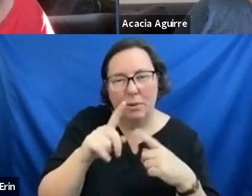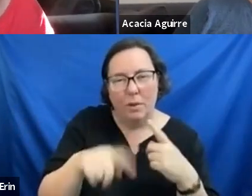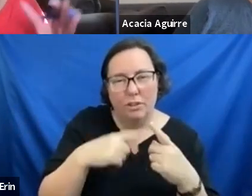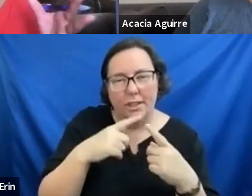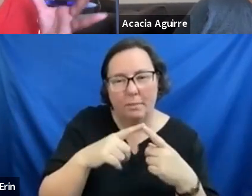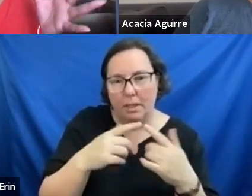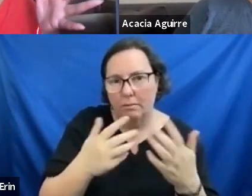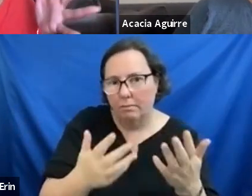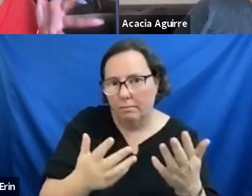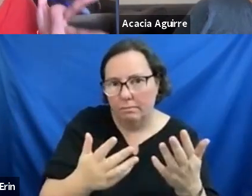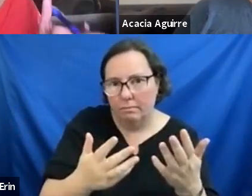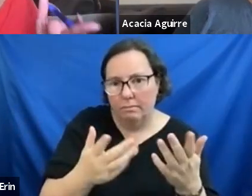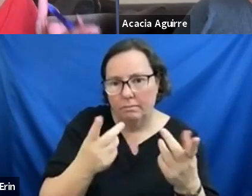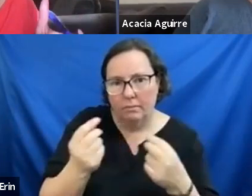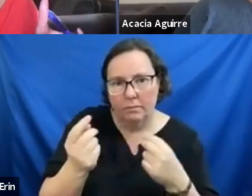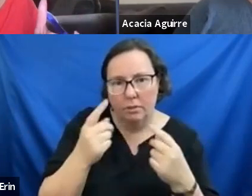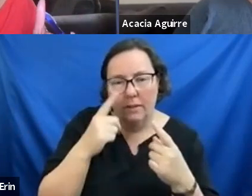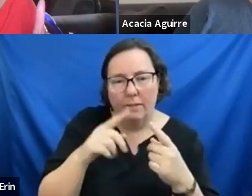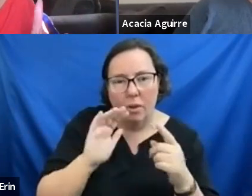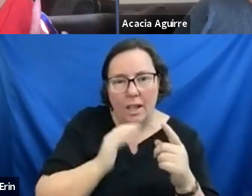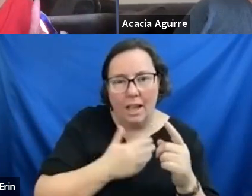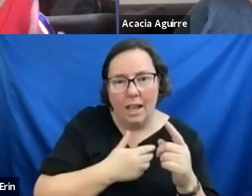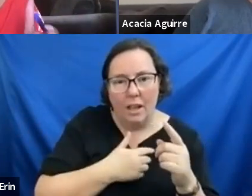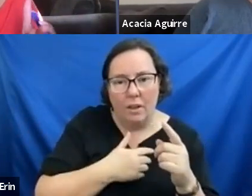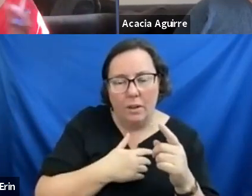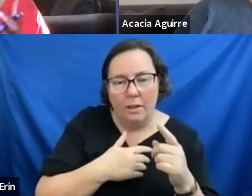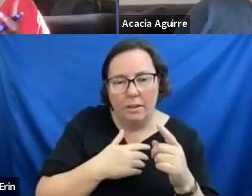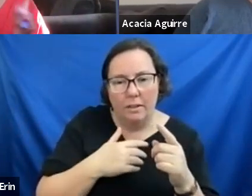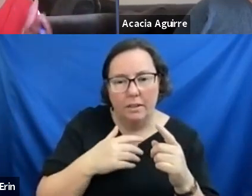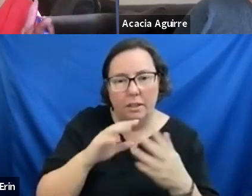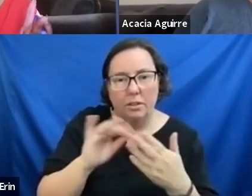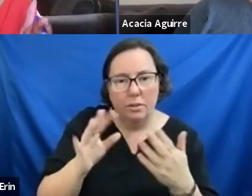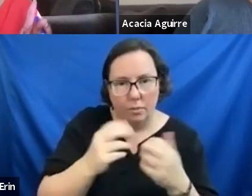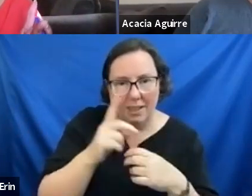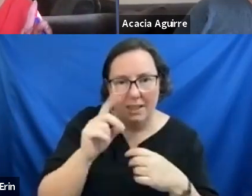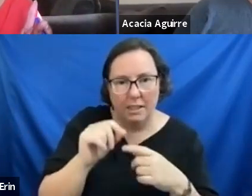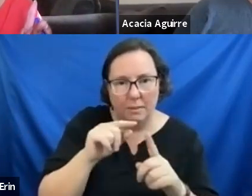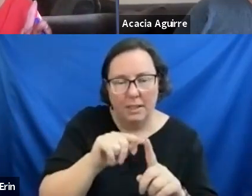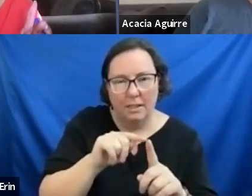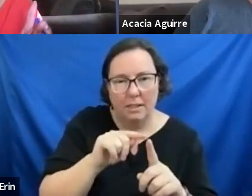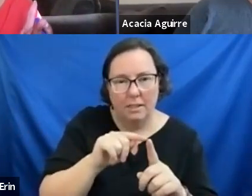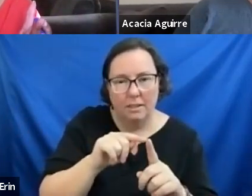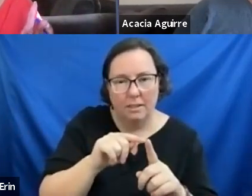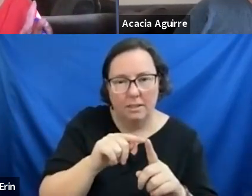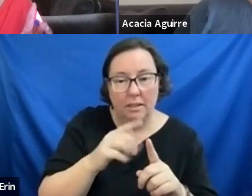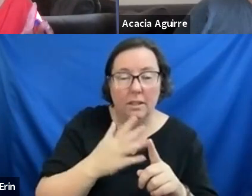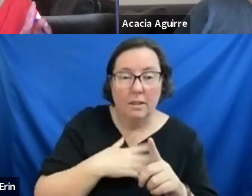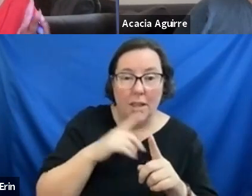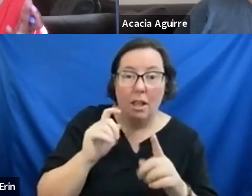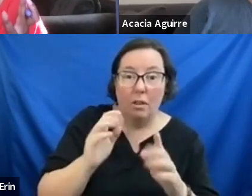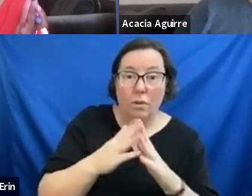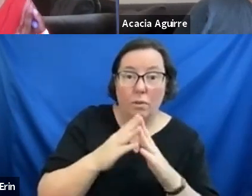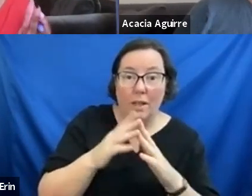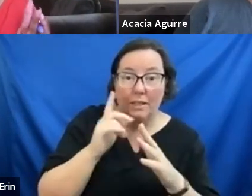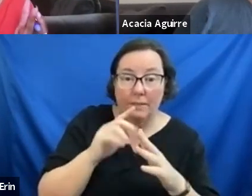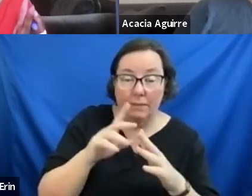about for our students with disabilities. The question I had, the request I had was